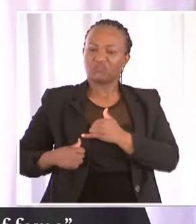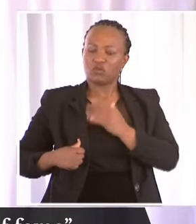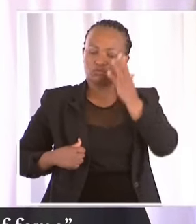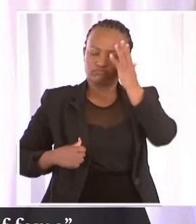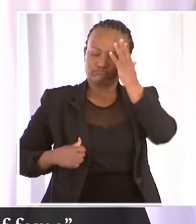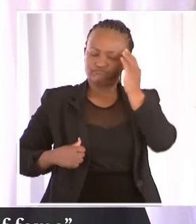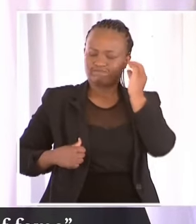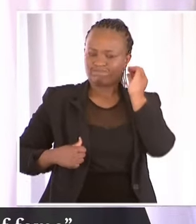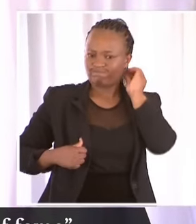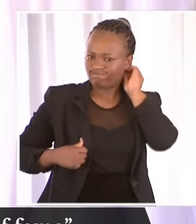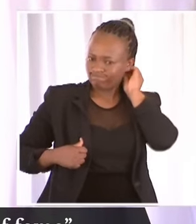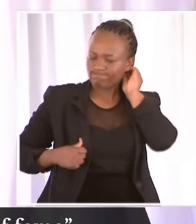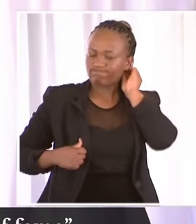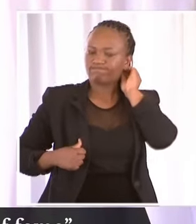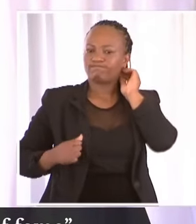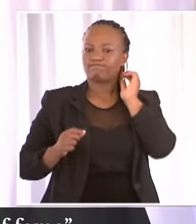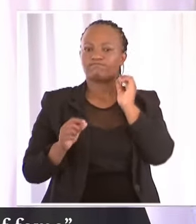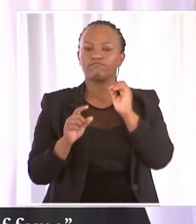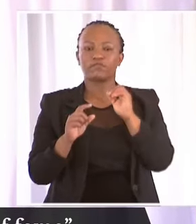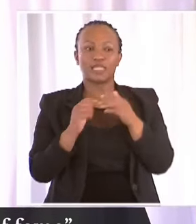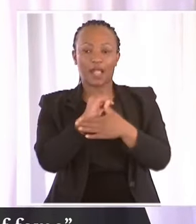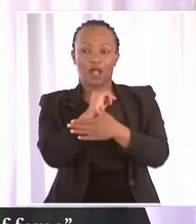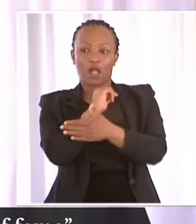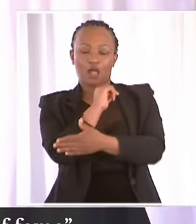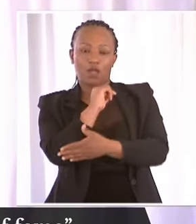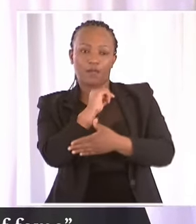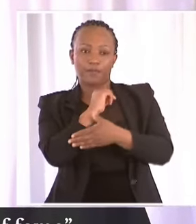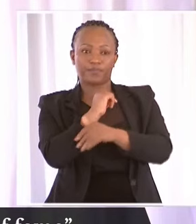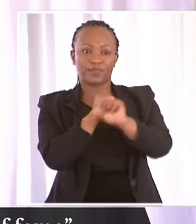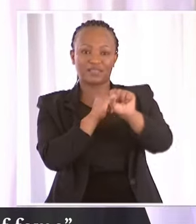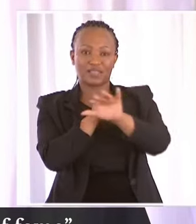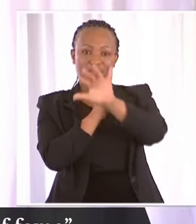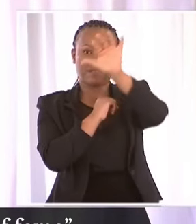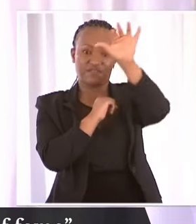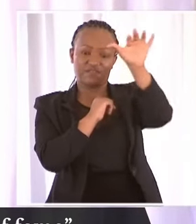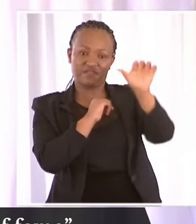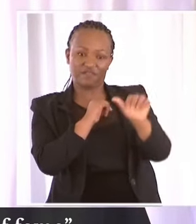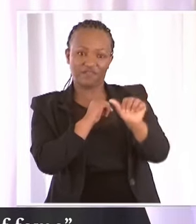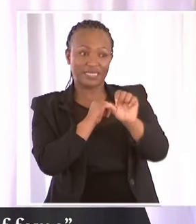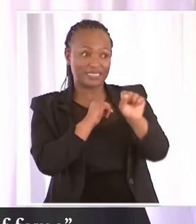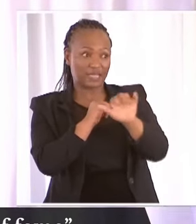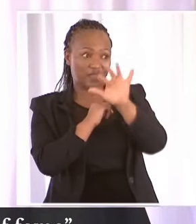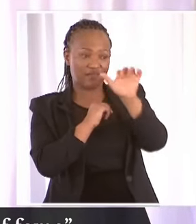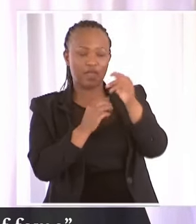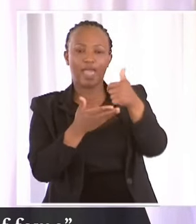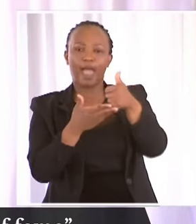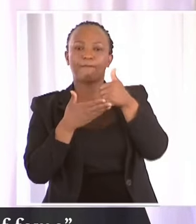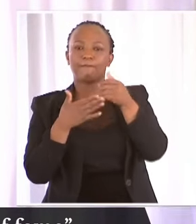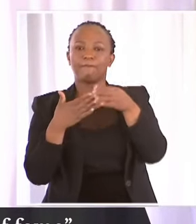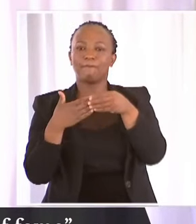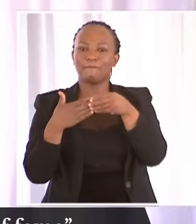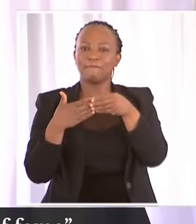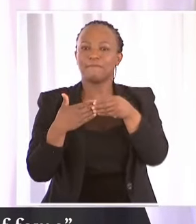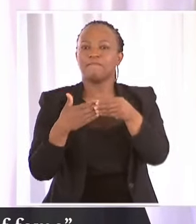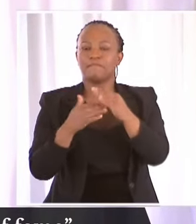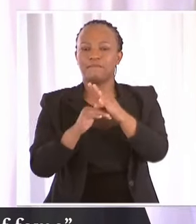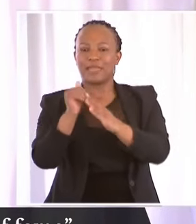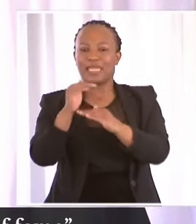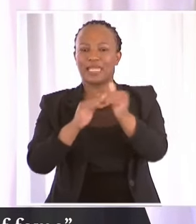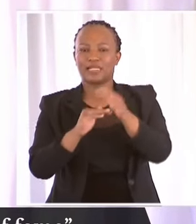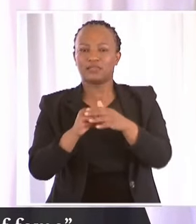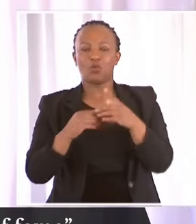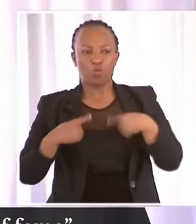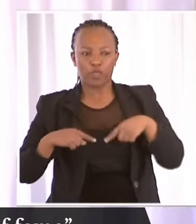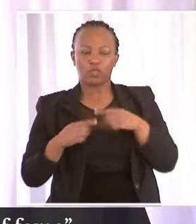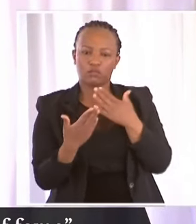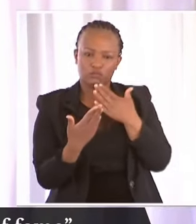memory that this nation, this South Africa that he helped to build, is eternally